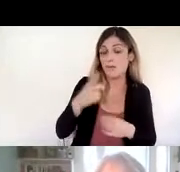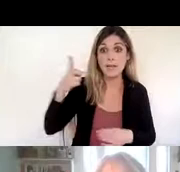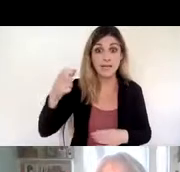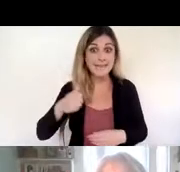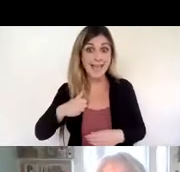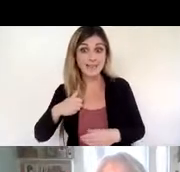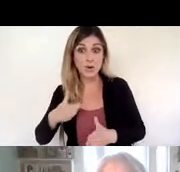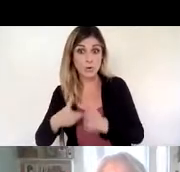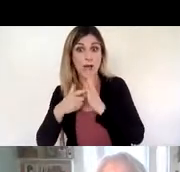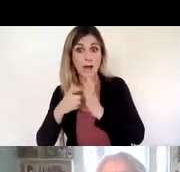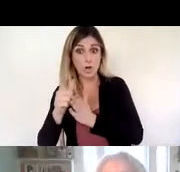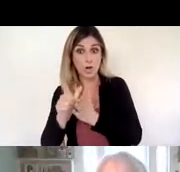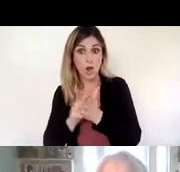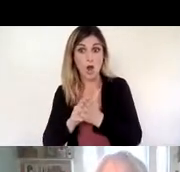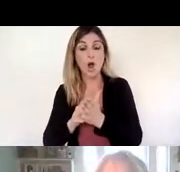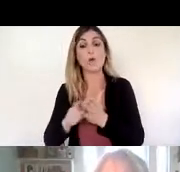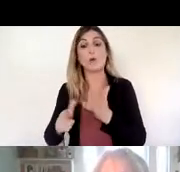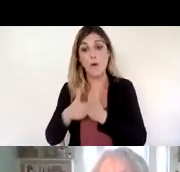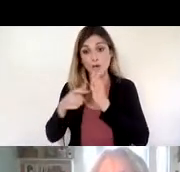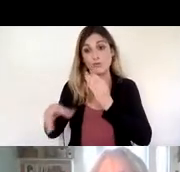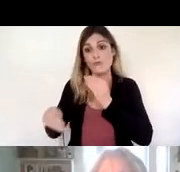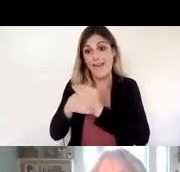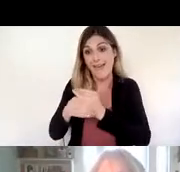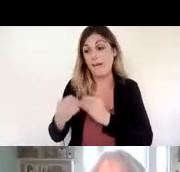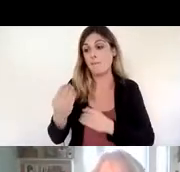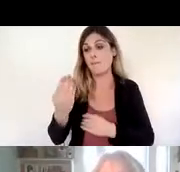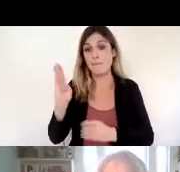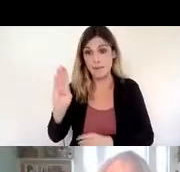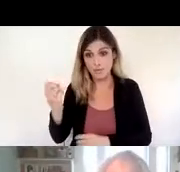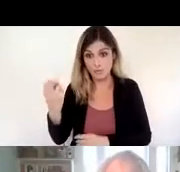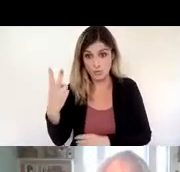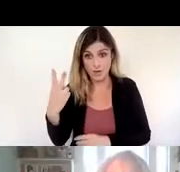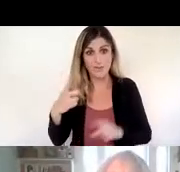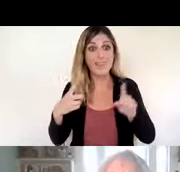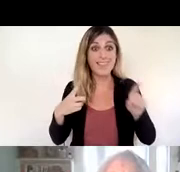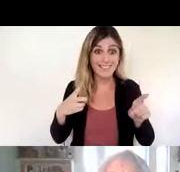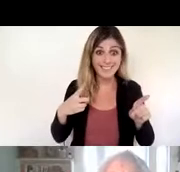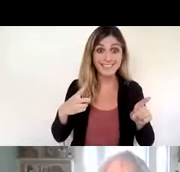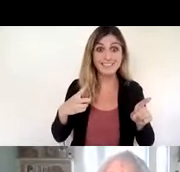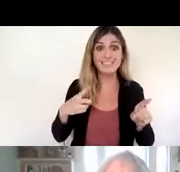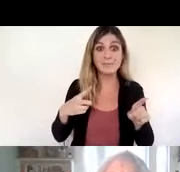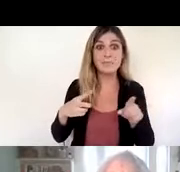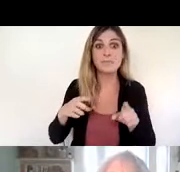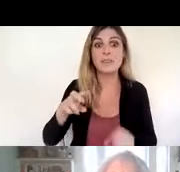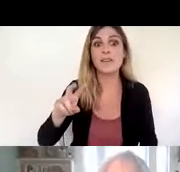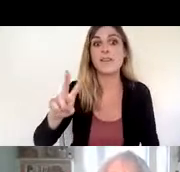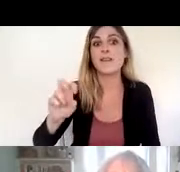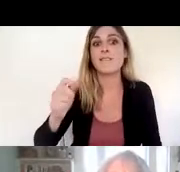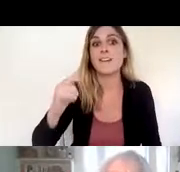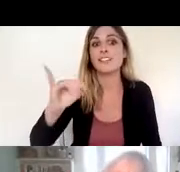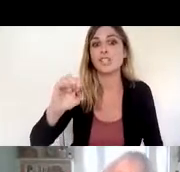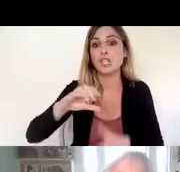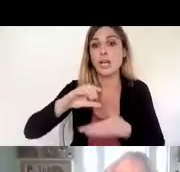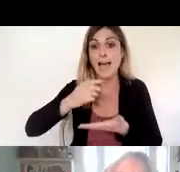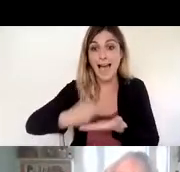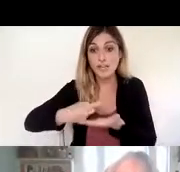with it by law. So this is Eve's brand veggie dogs that I showed here, and they do have vitamin B12 because that's a Canadian company.